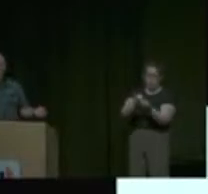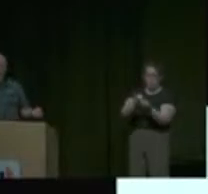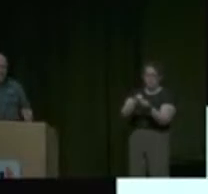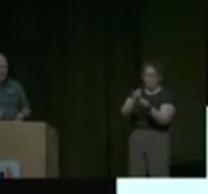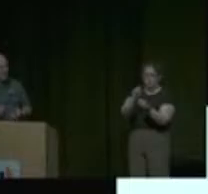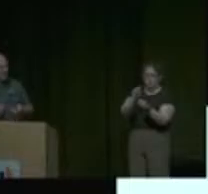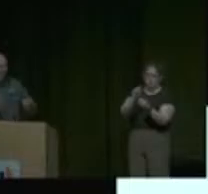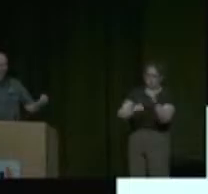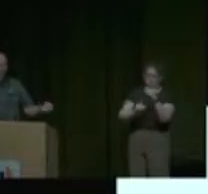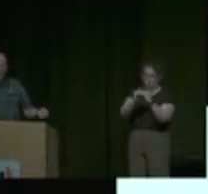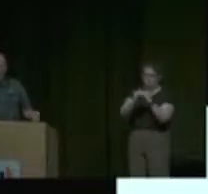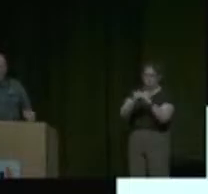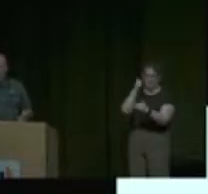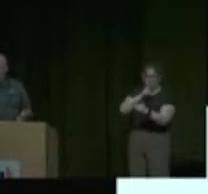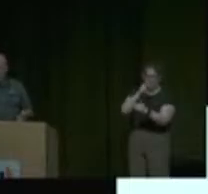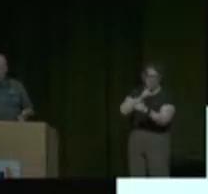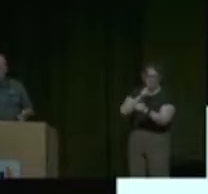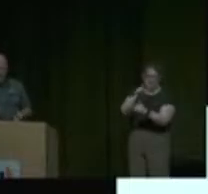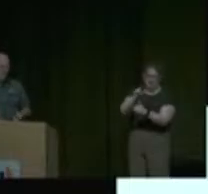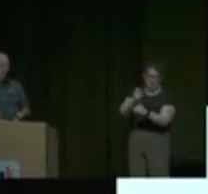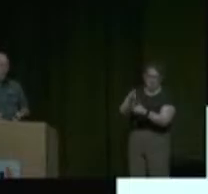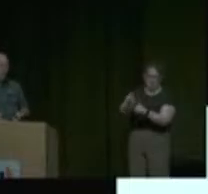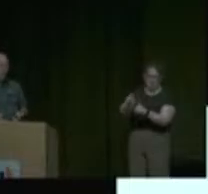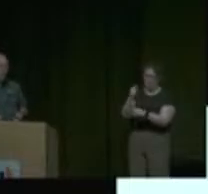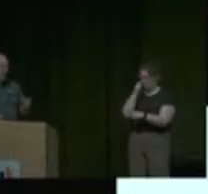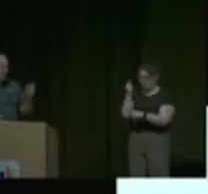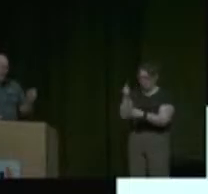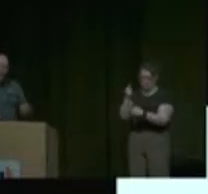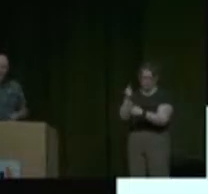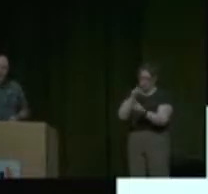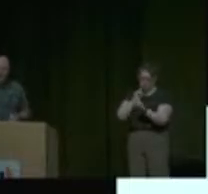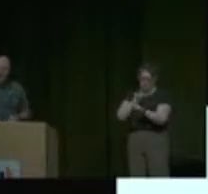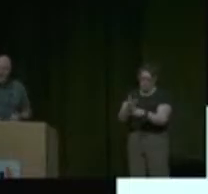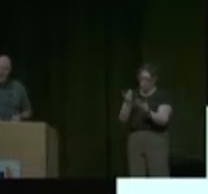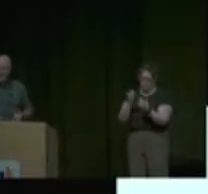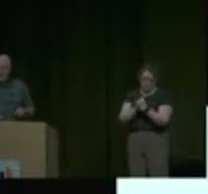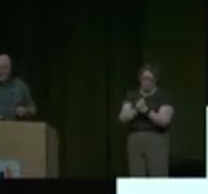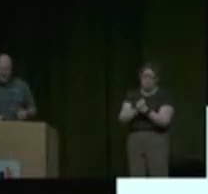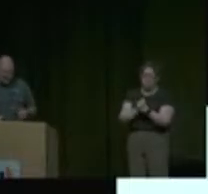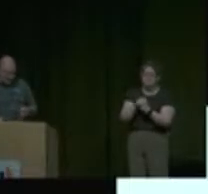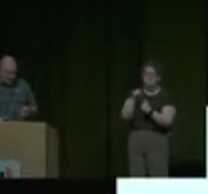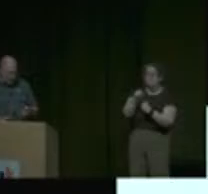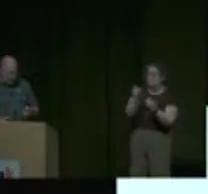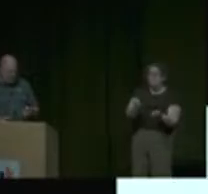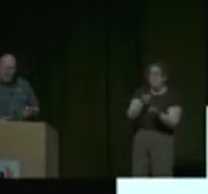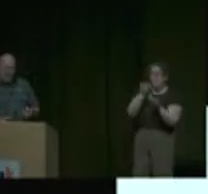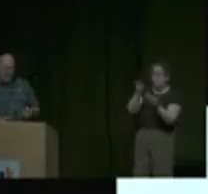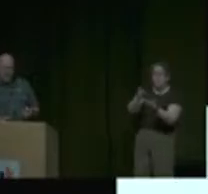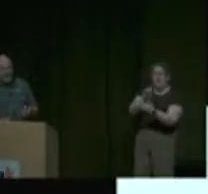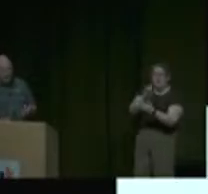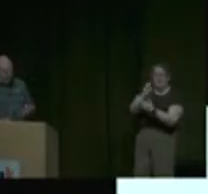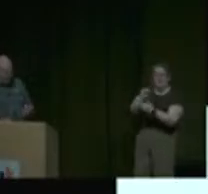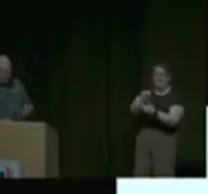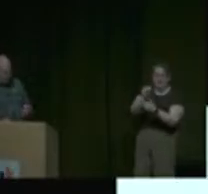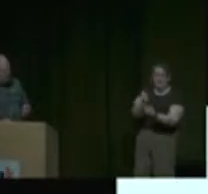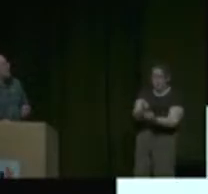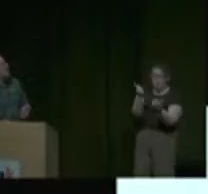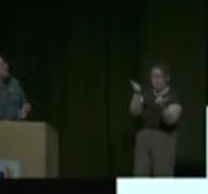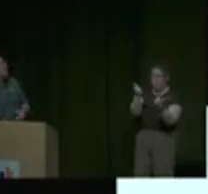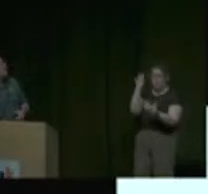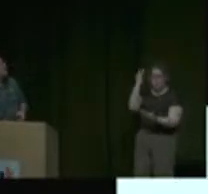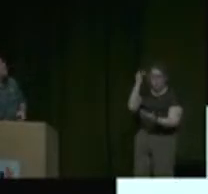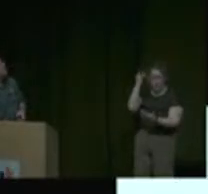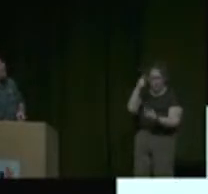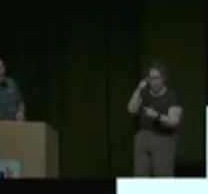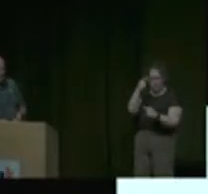restoring rivers. Big boring report if you have nothing better to do. But it recommended taking the dams out. Why? Because